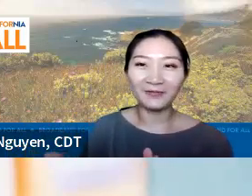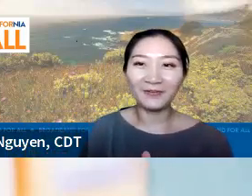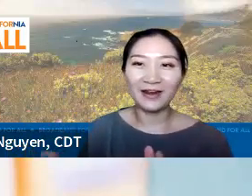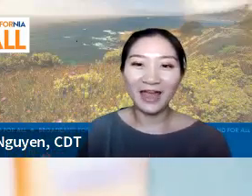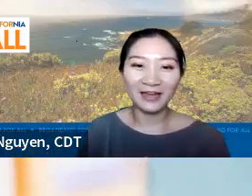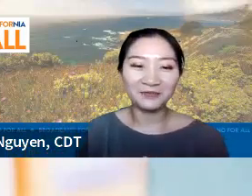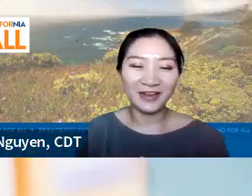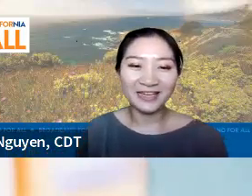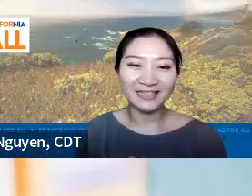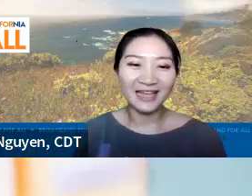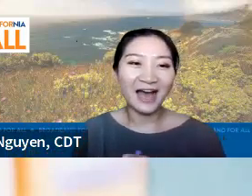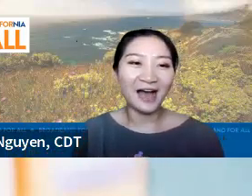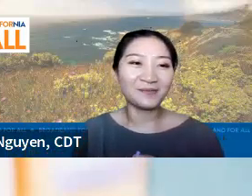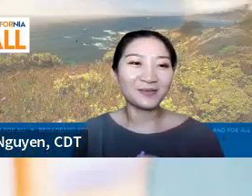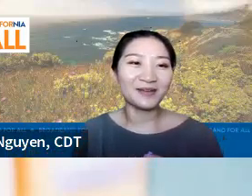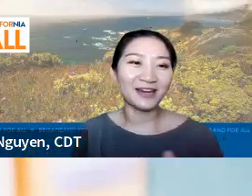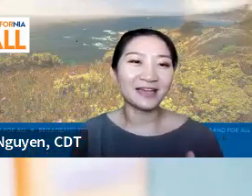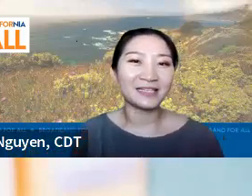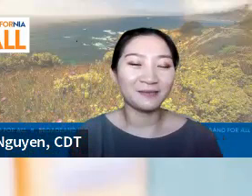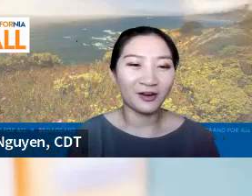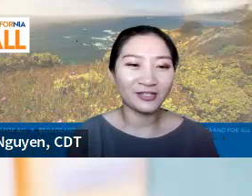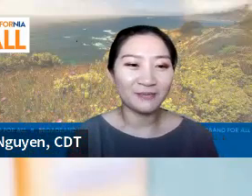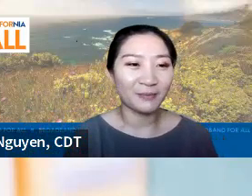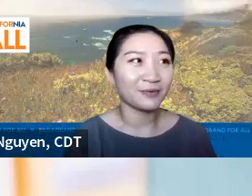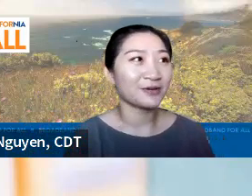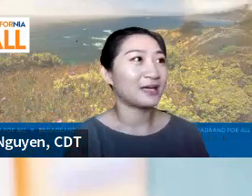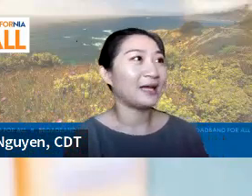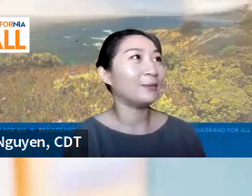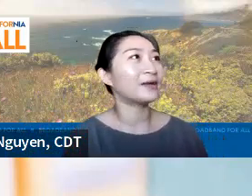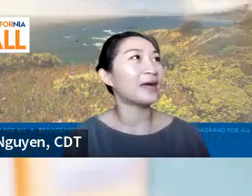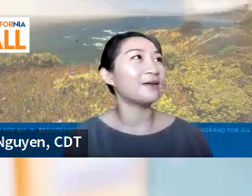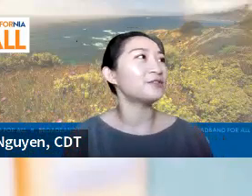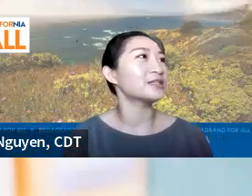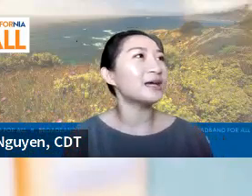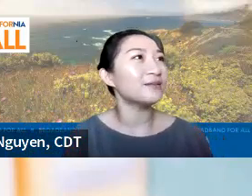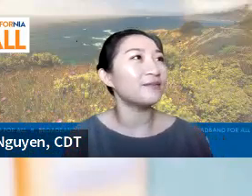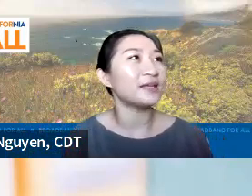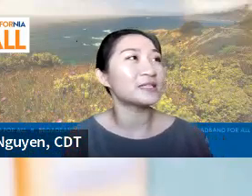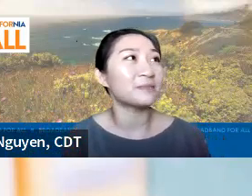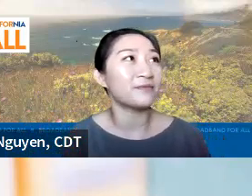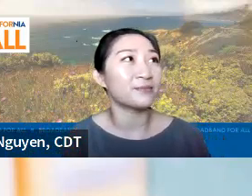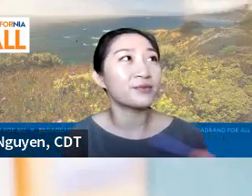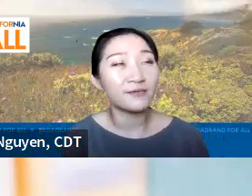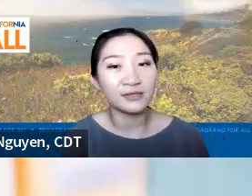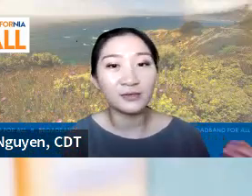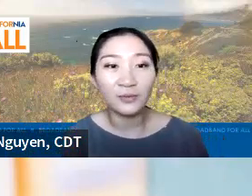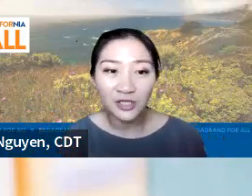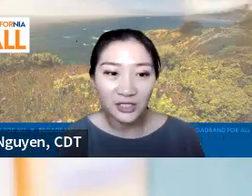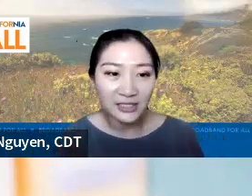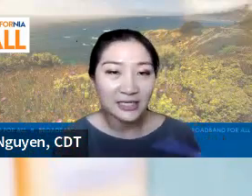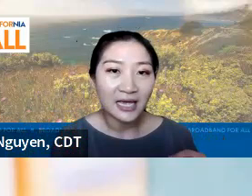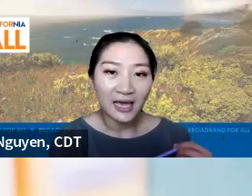eye out for hand raise. And so I'm going to ask our team members to help kind of just elevate some of the